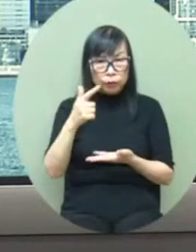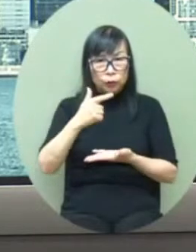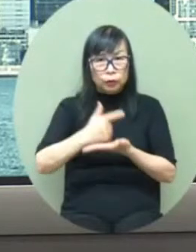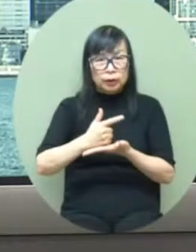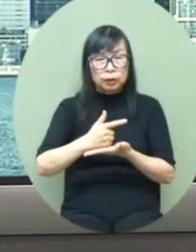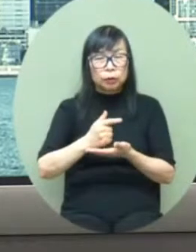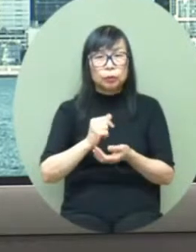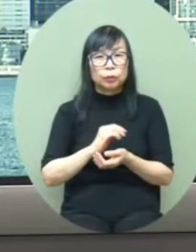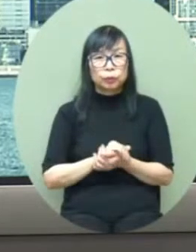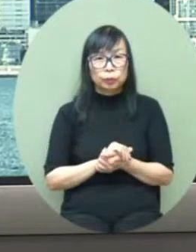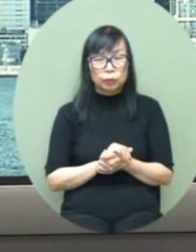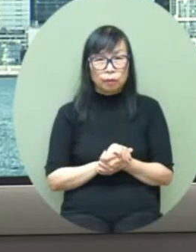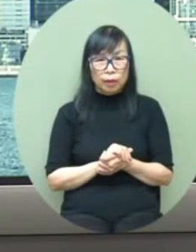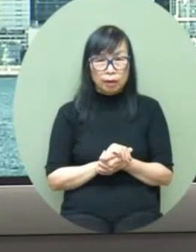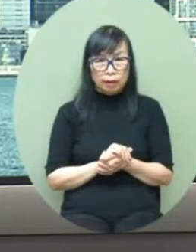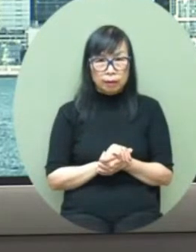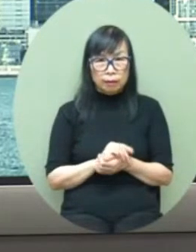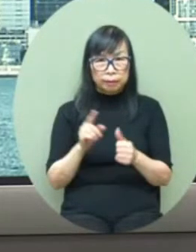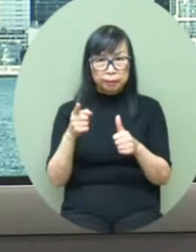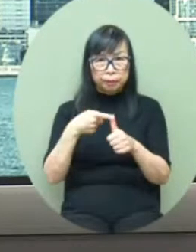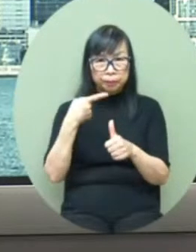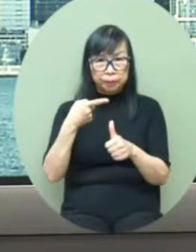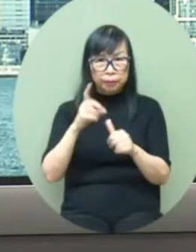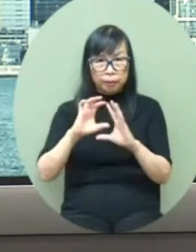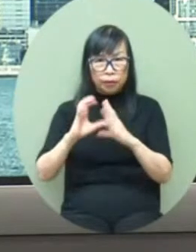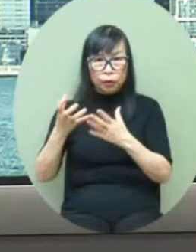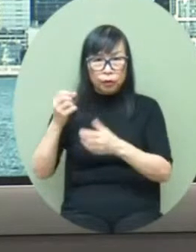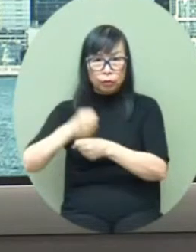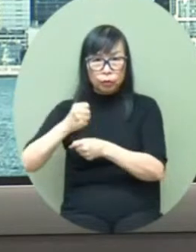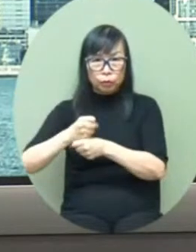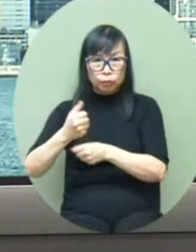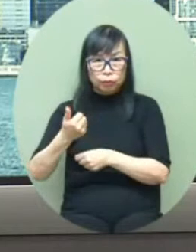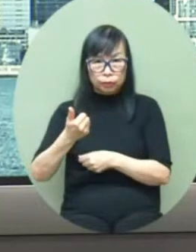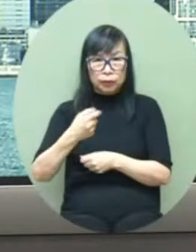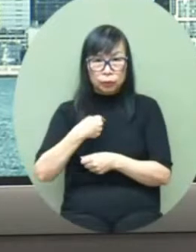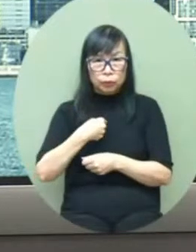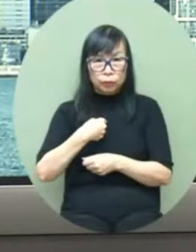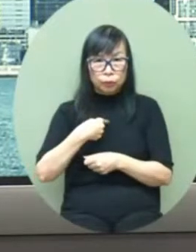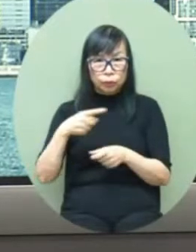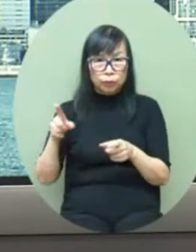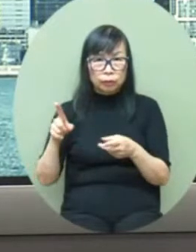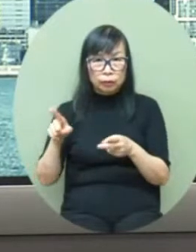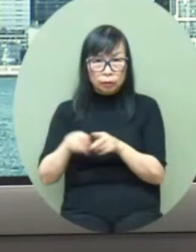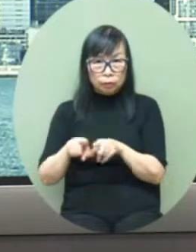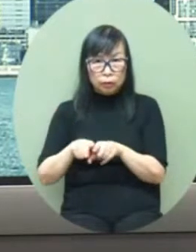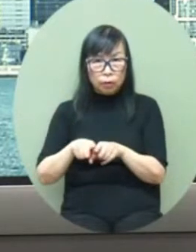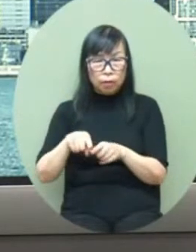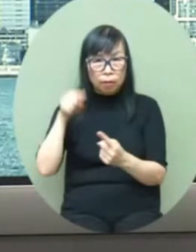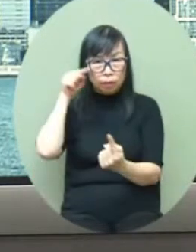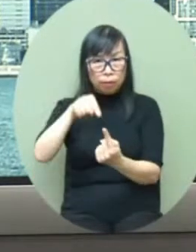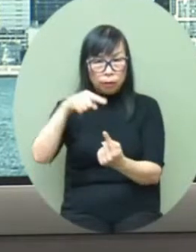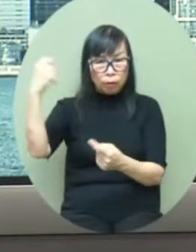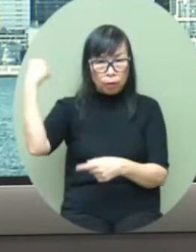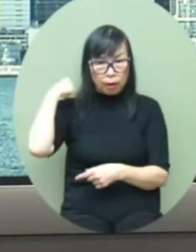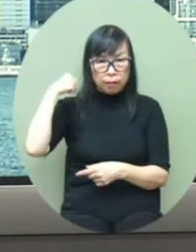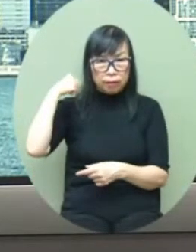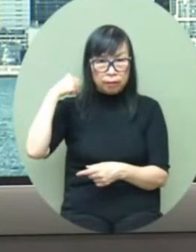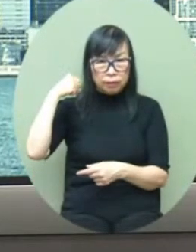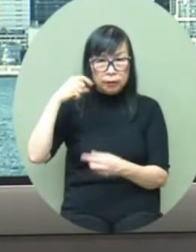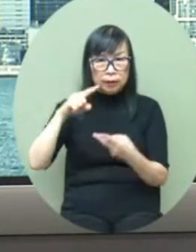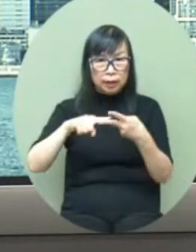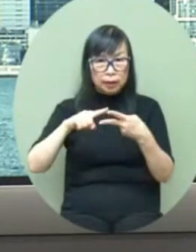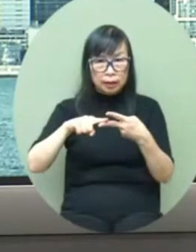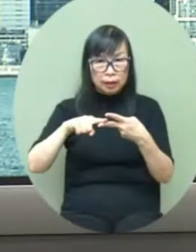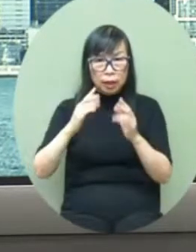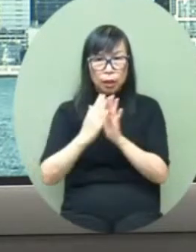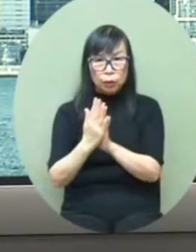and strength using patriots administering Hong Kong, and there are 3 elements. We work together